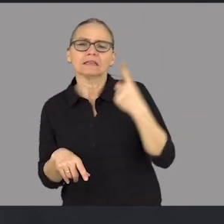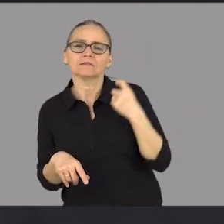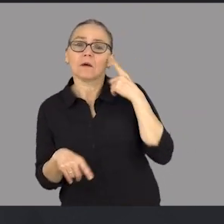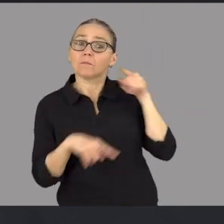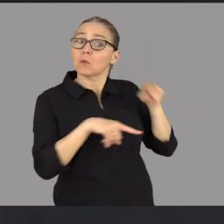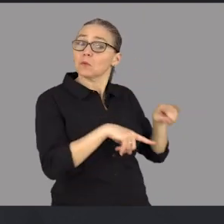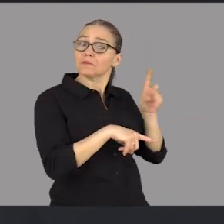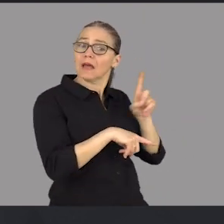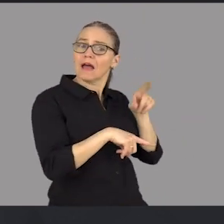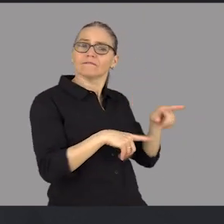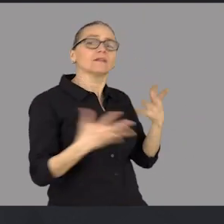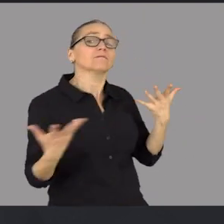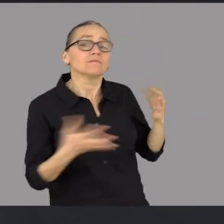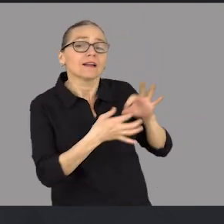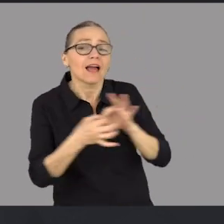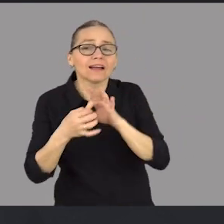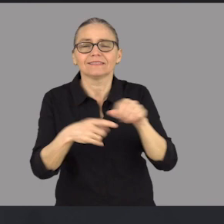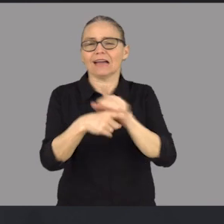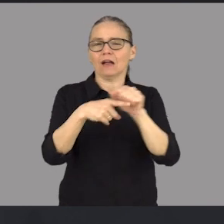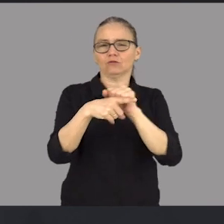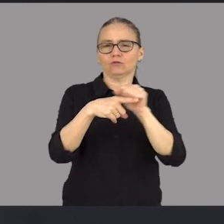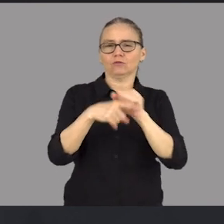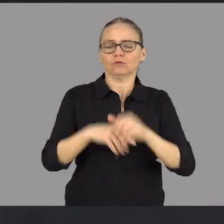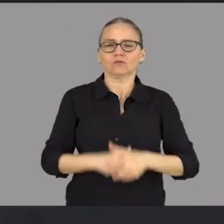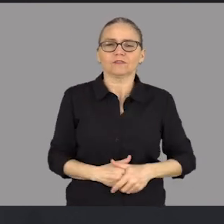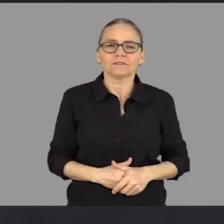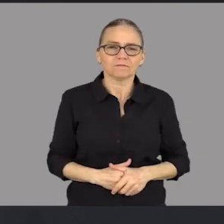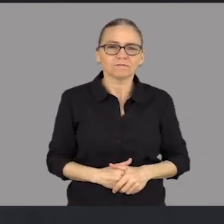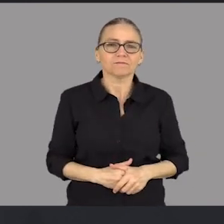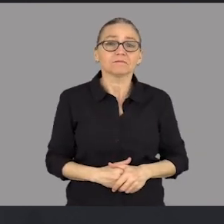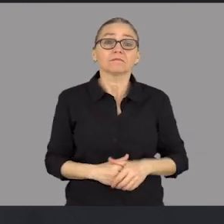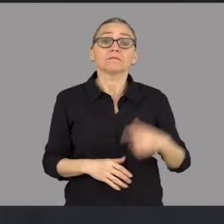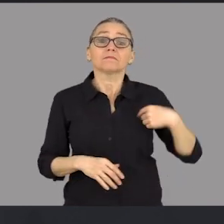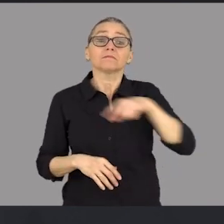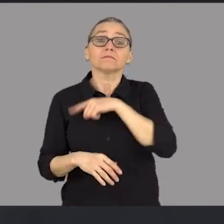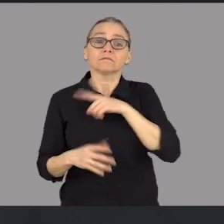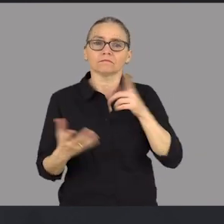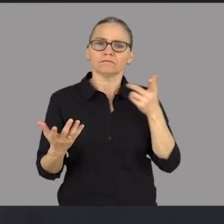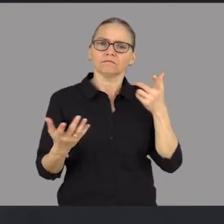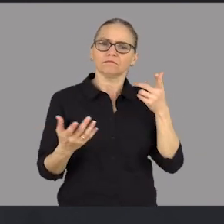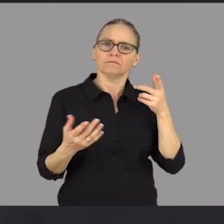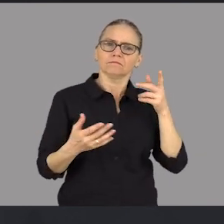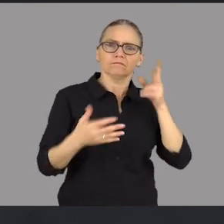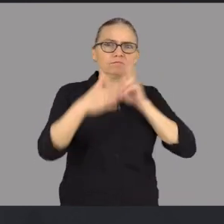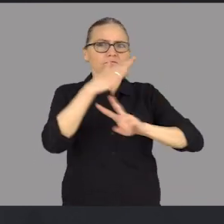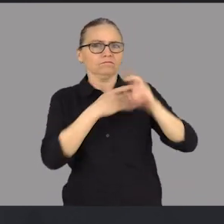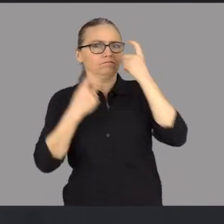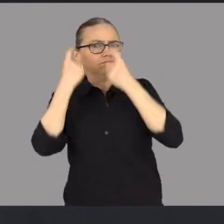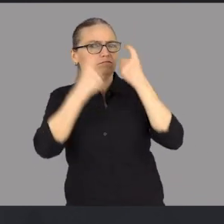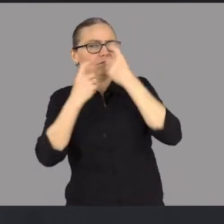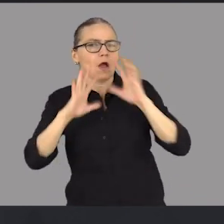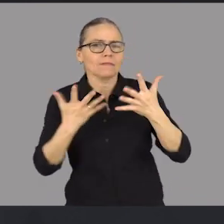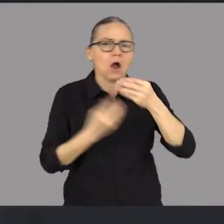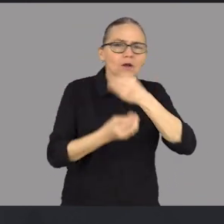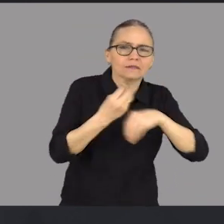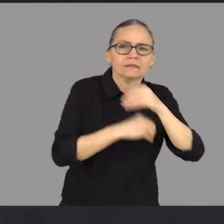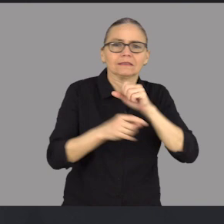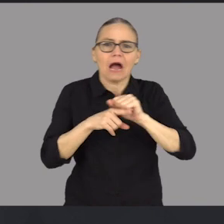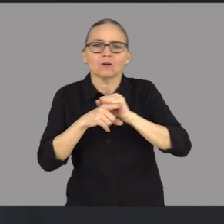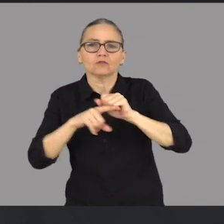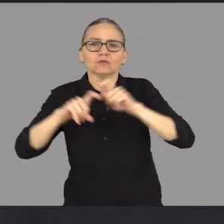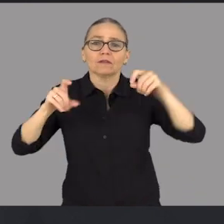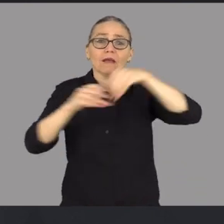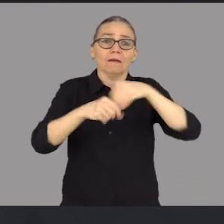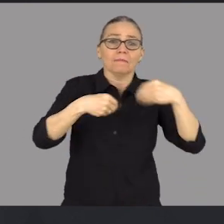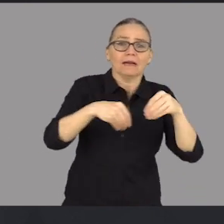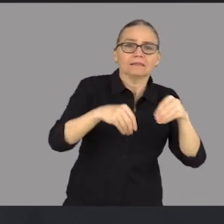already. I'll start just by the first one I see here on my screen. So Ola is asking us